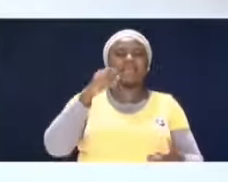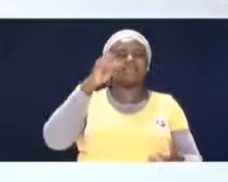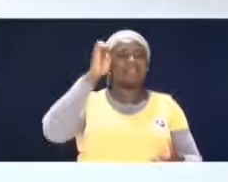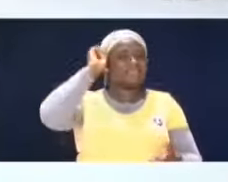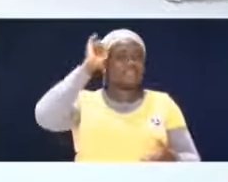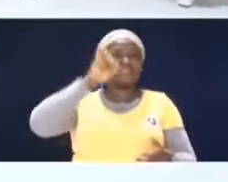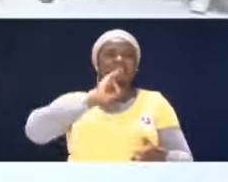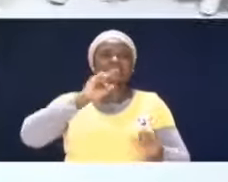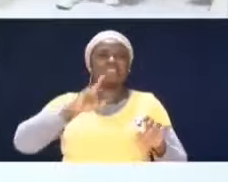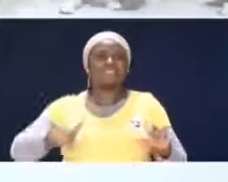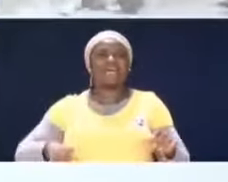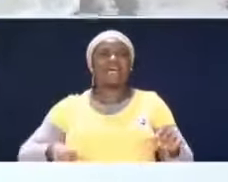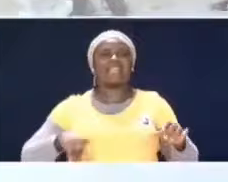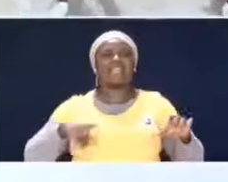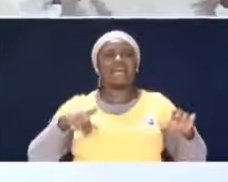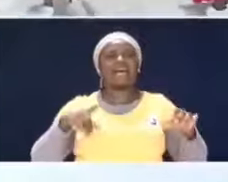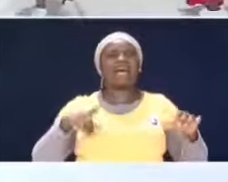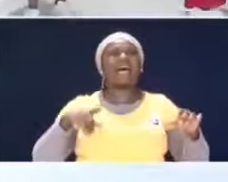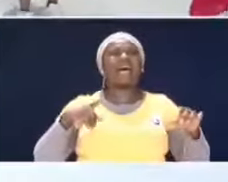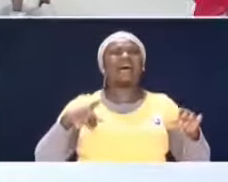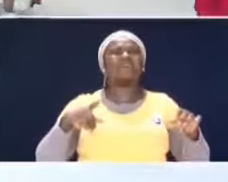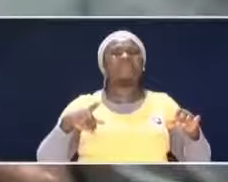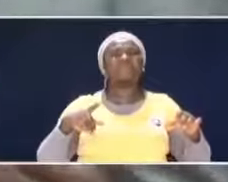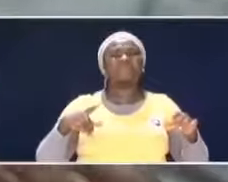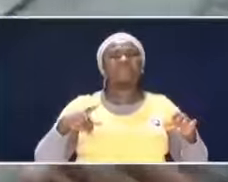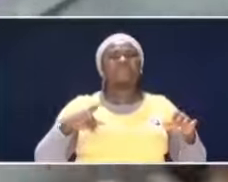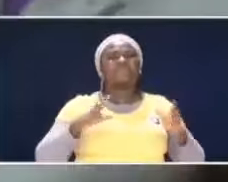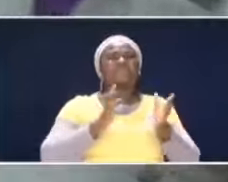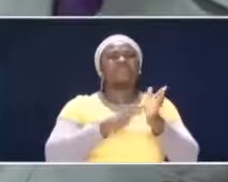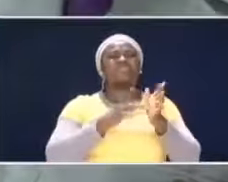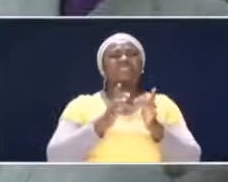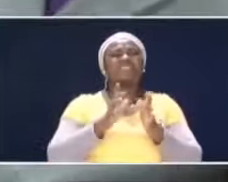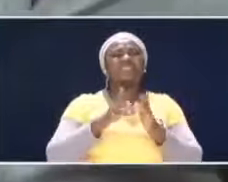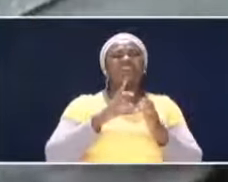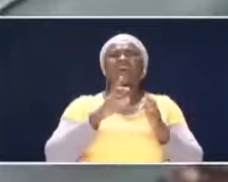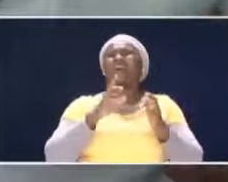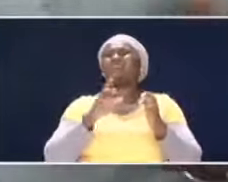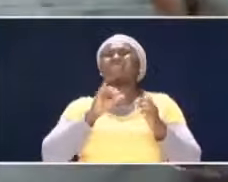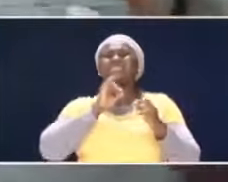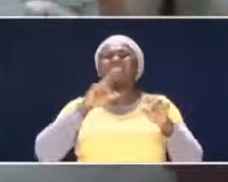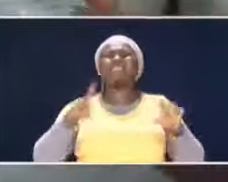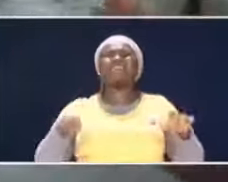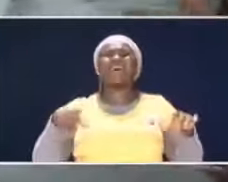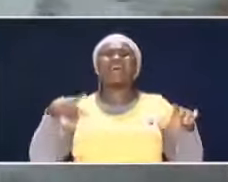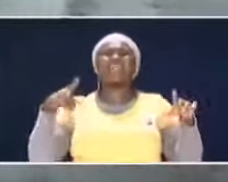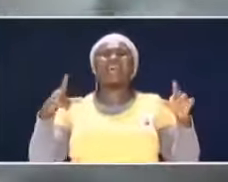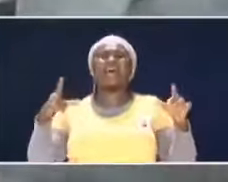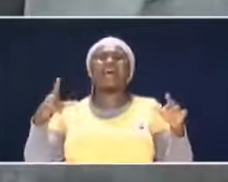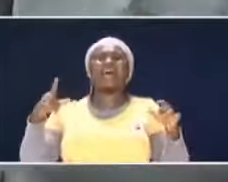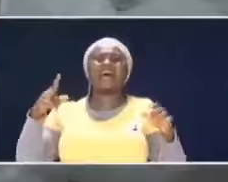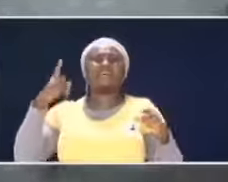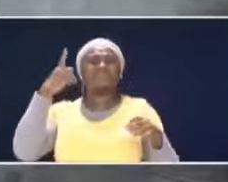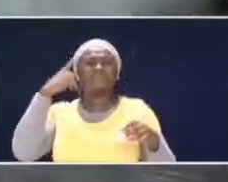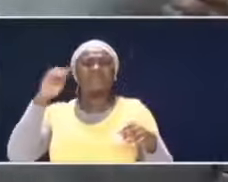Amen. Lift it up, he is alive. Jesus is alive.